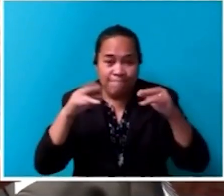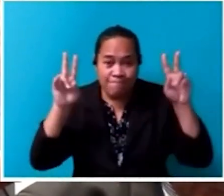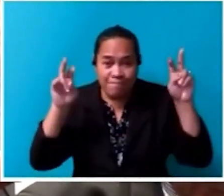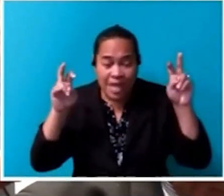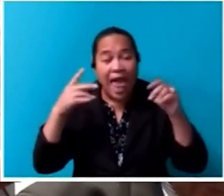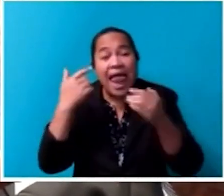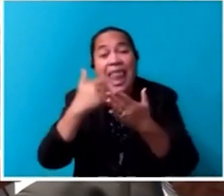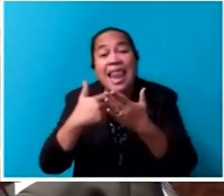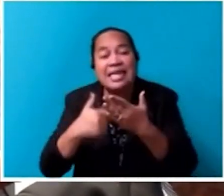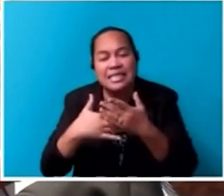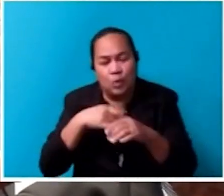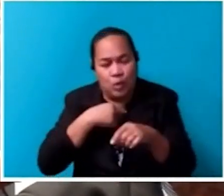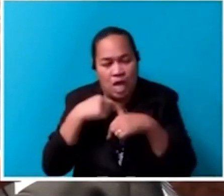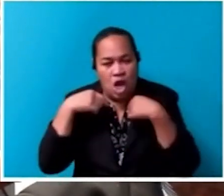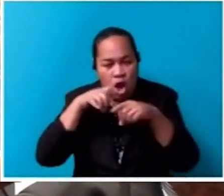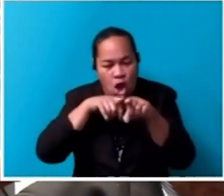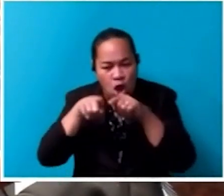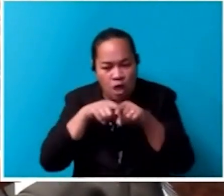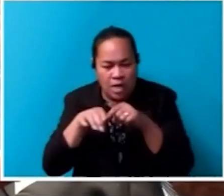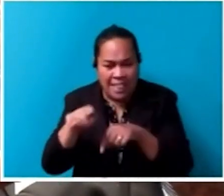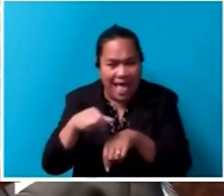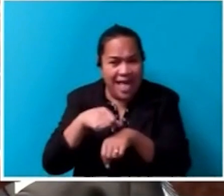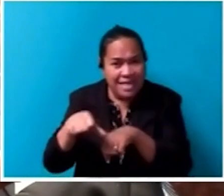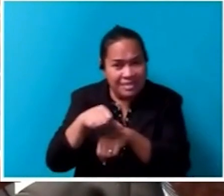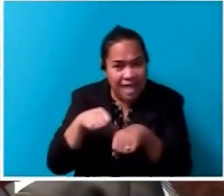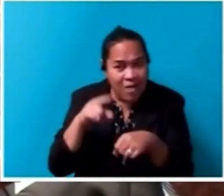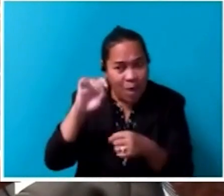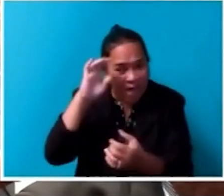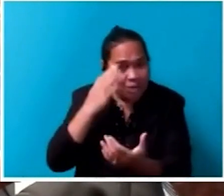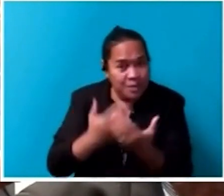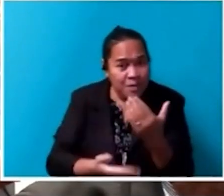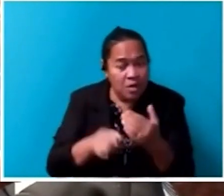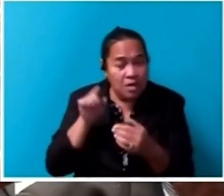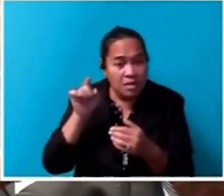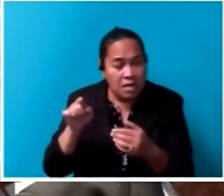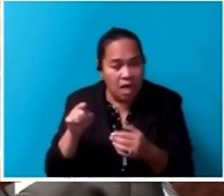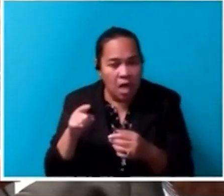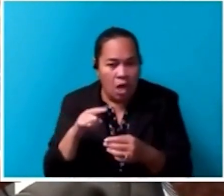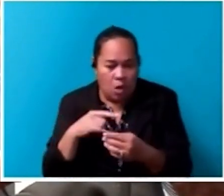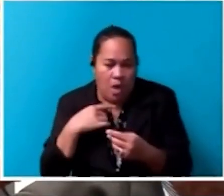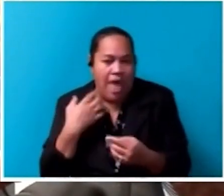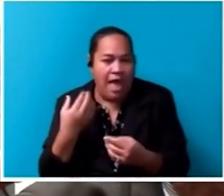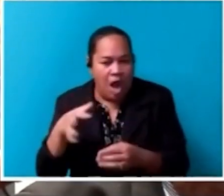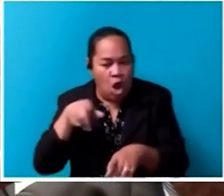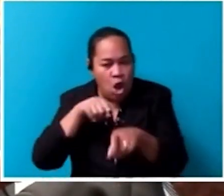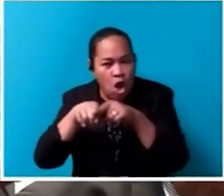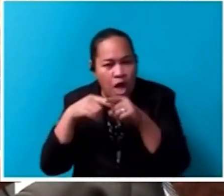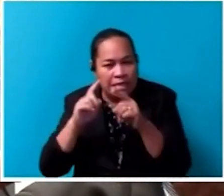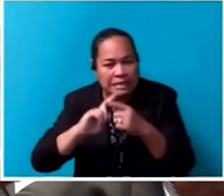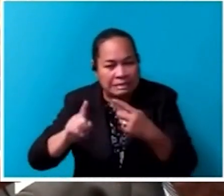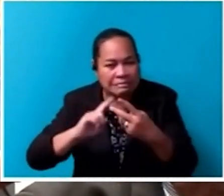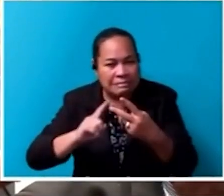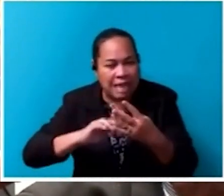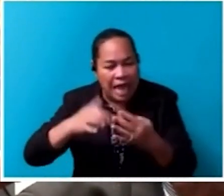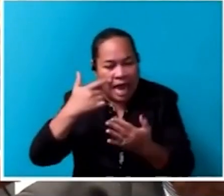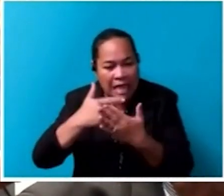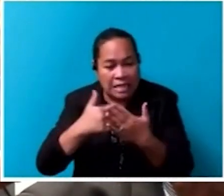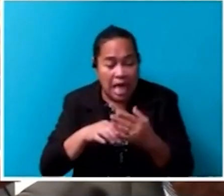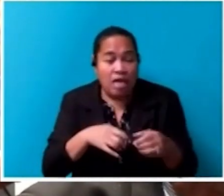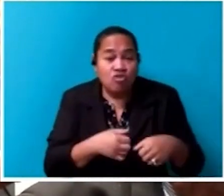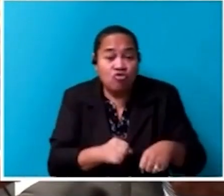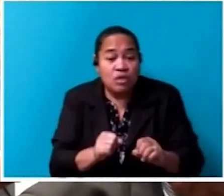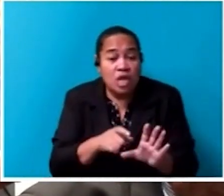Speaker, the Easter on the Park experience reinforced several lessons. 1, street youth